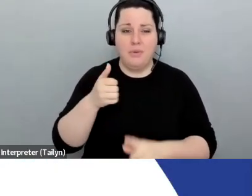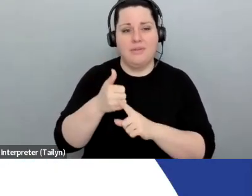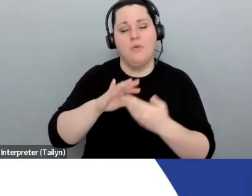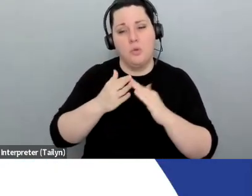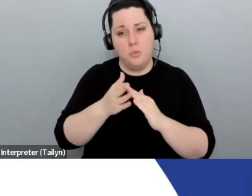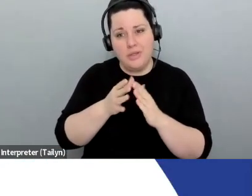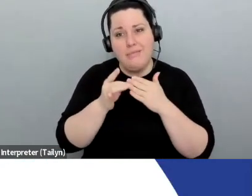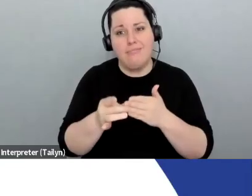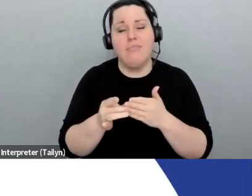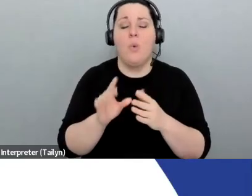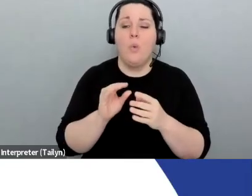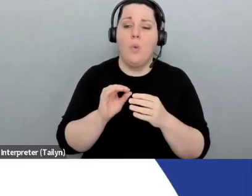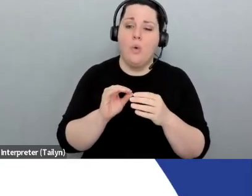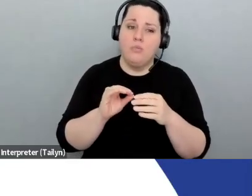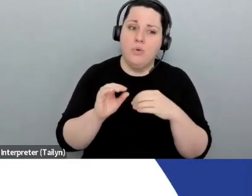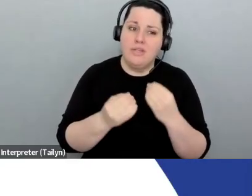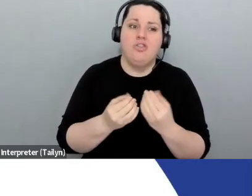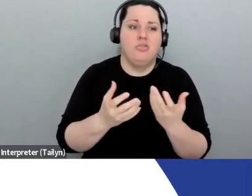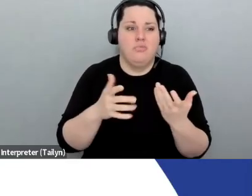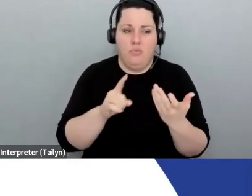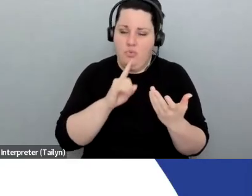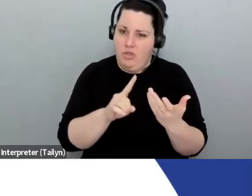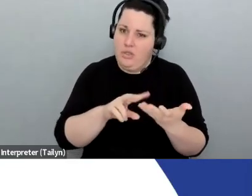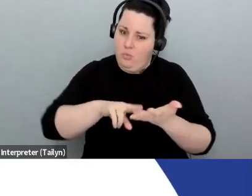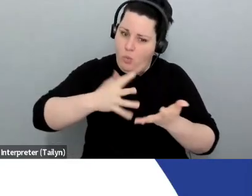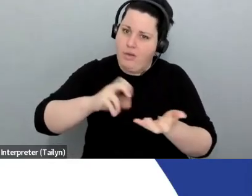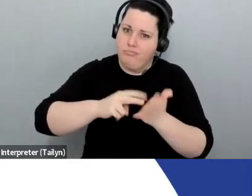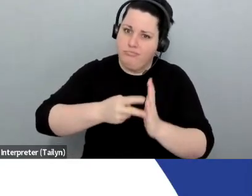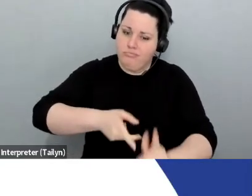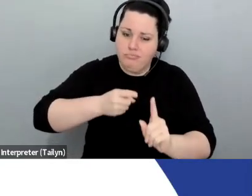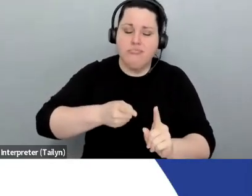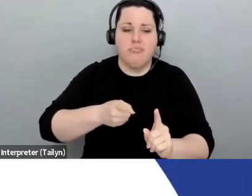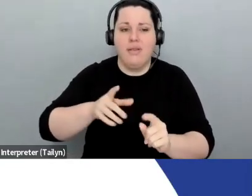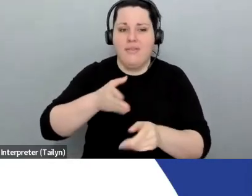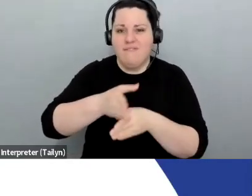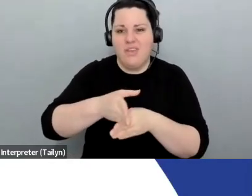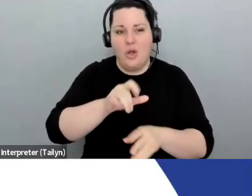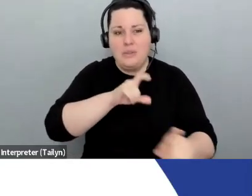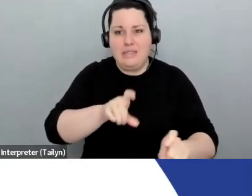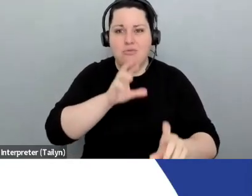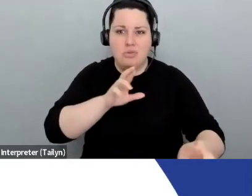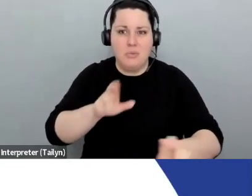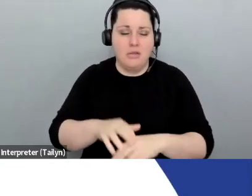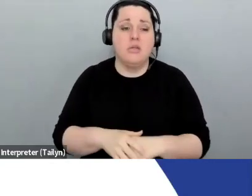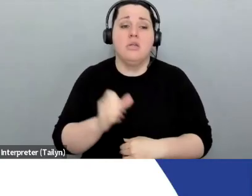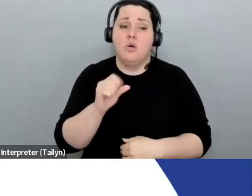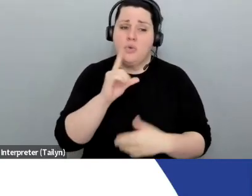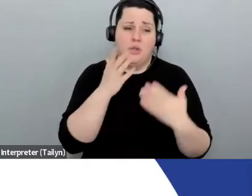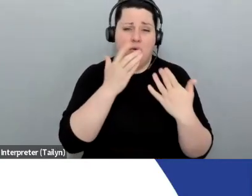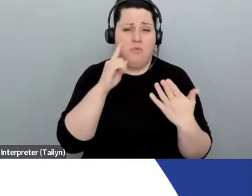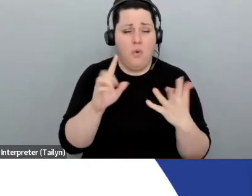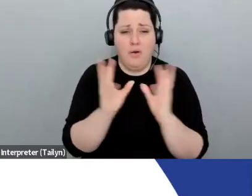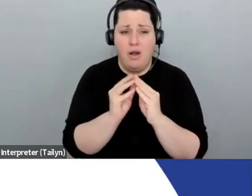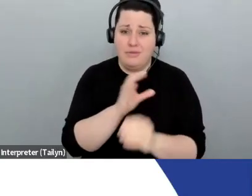community-driven organization that really does our best to be intentional and responsive to the needs of the field. And with that, we are so grateful for our